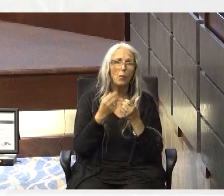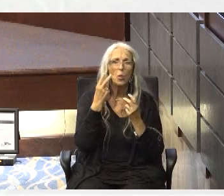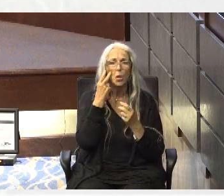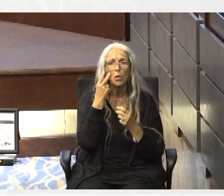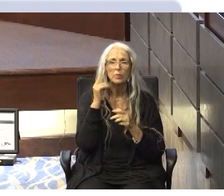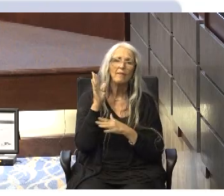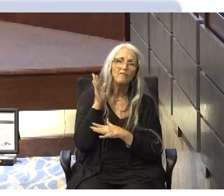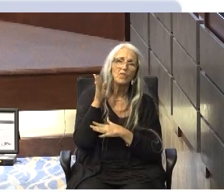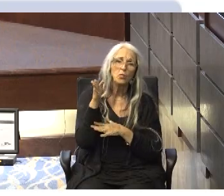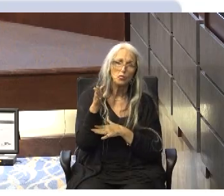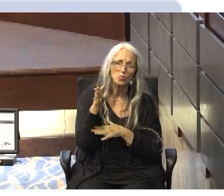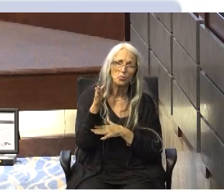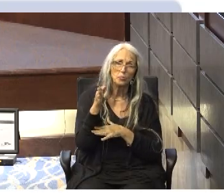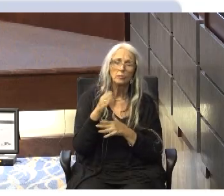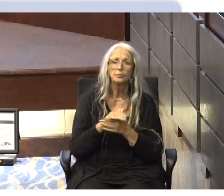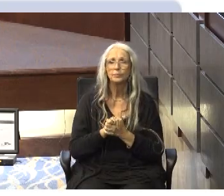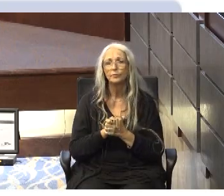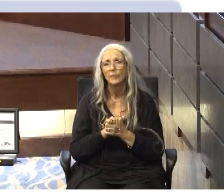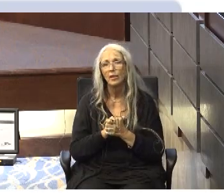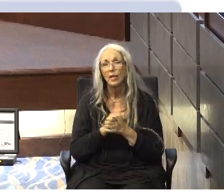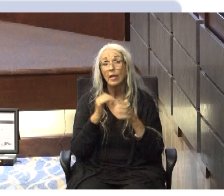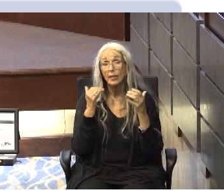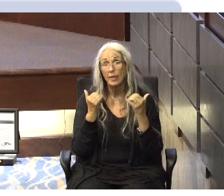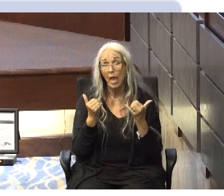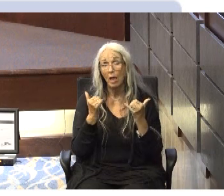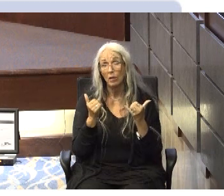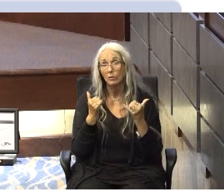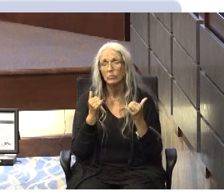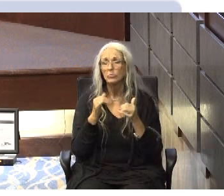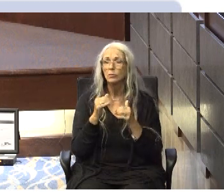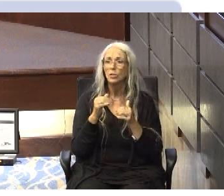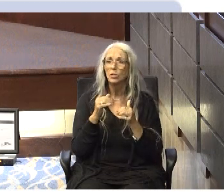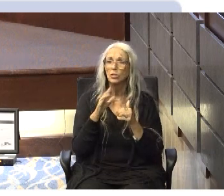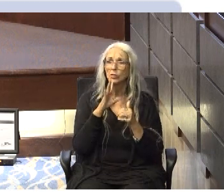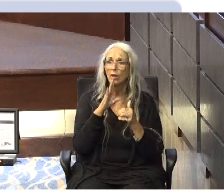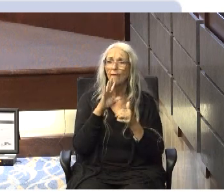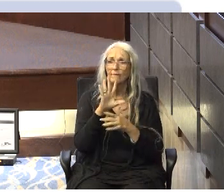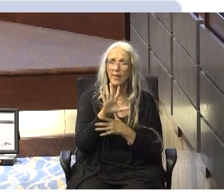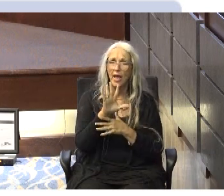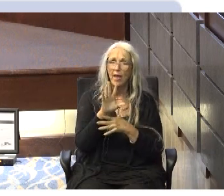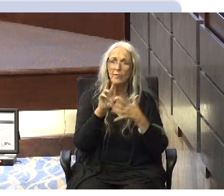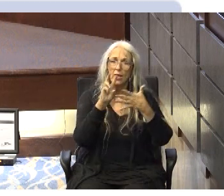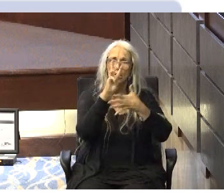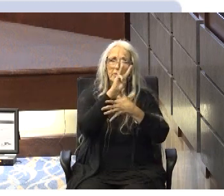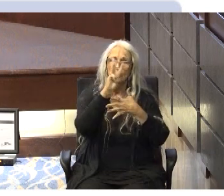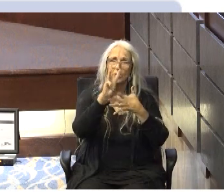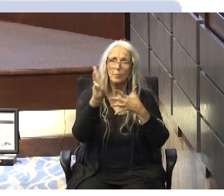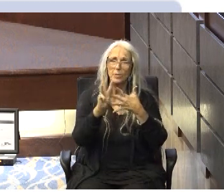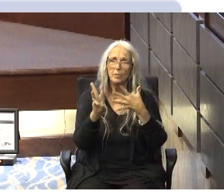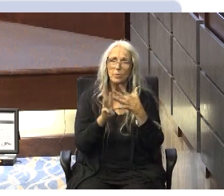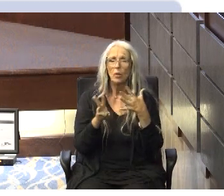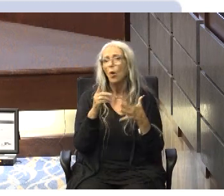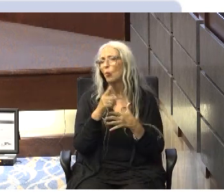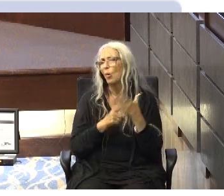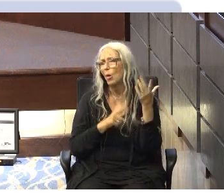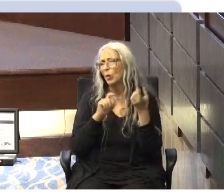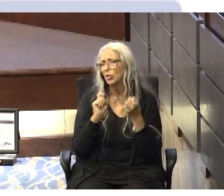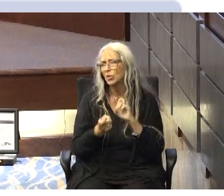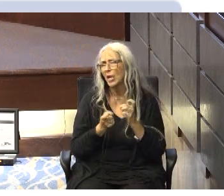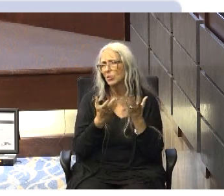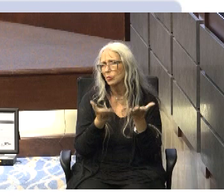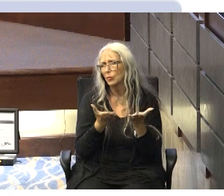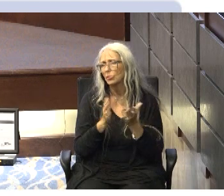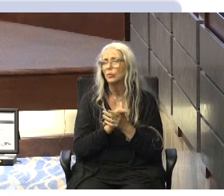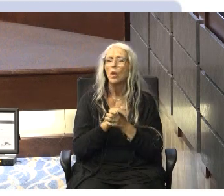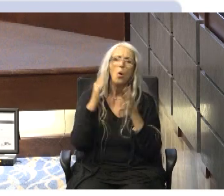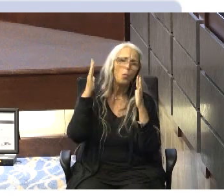future laying out. Now, basically going to hit the 5 W's here. You know, what are we proposing to change? Why we